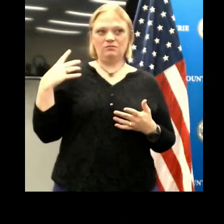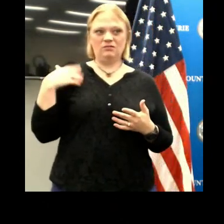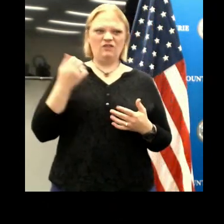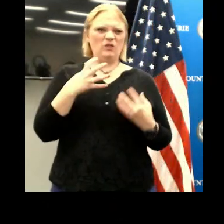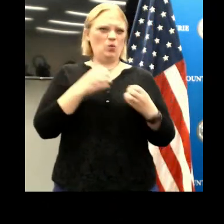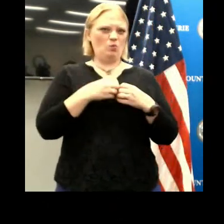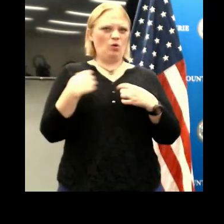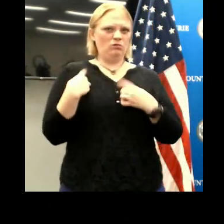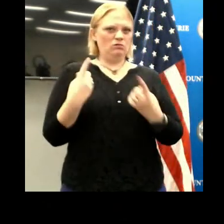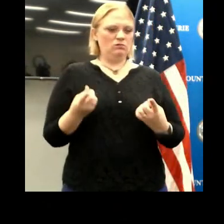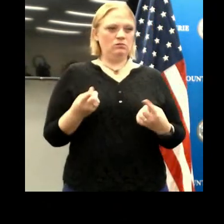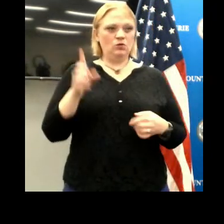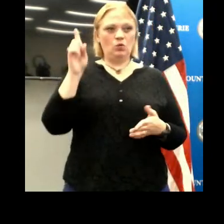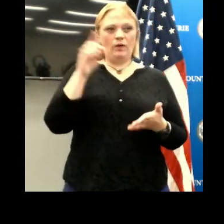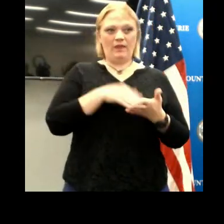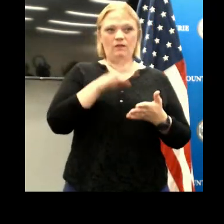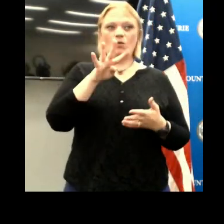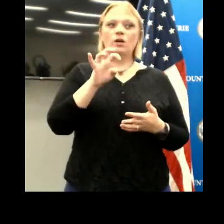then.